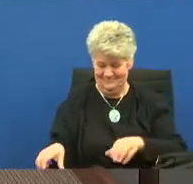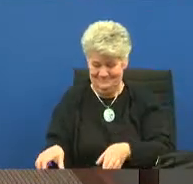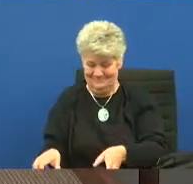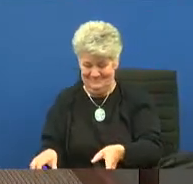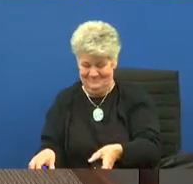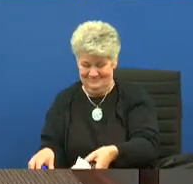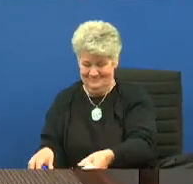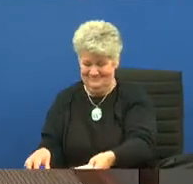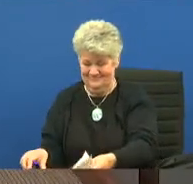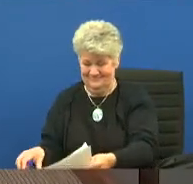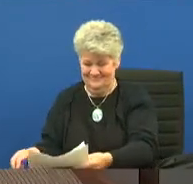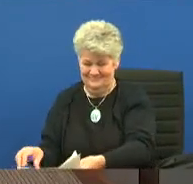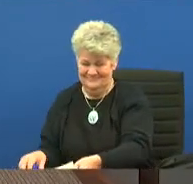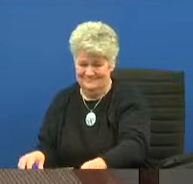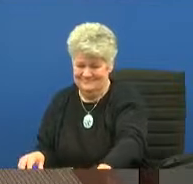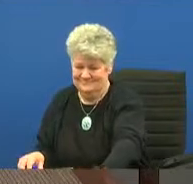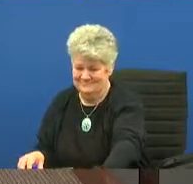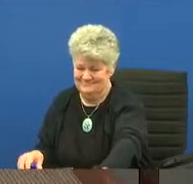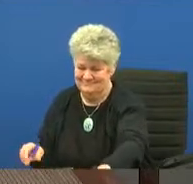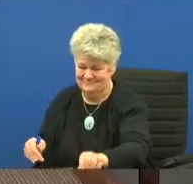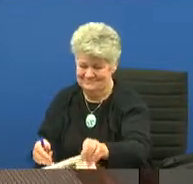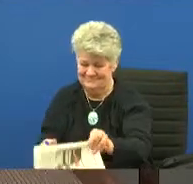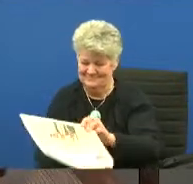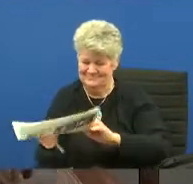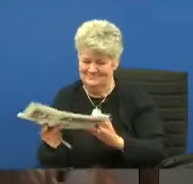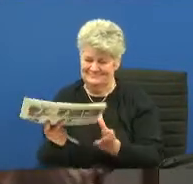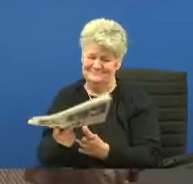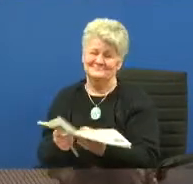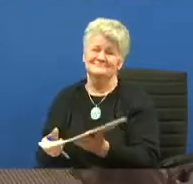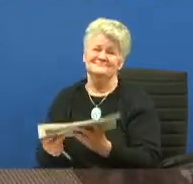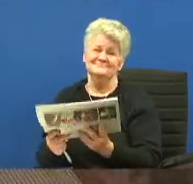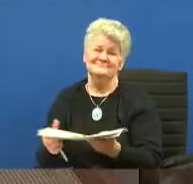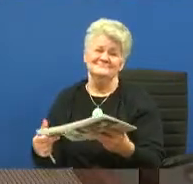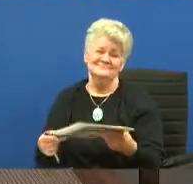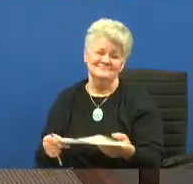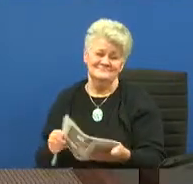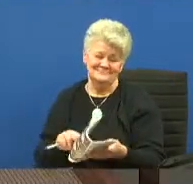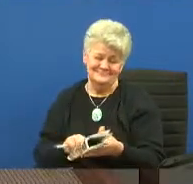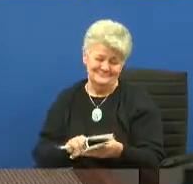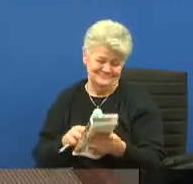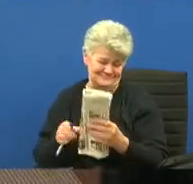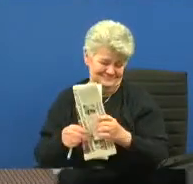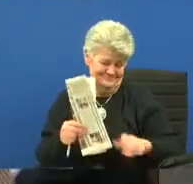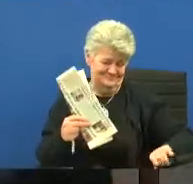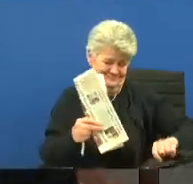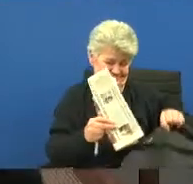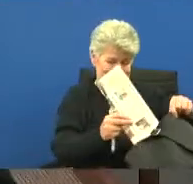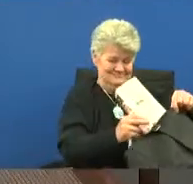Yes.